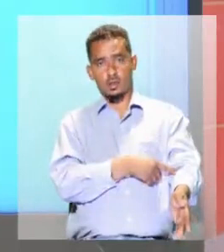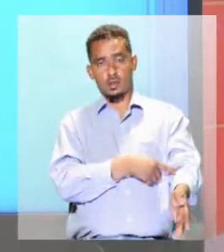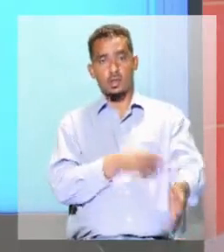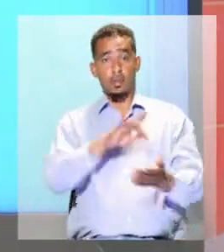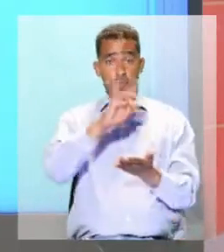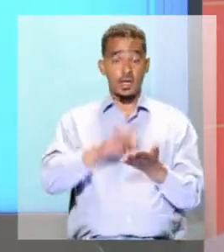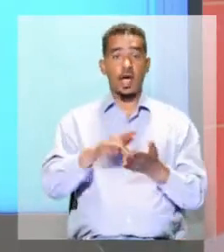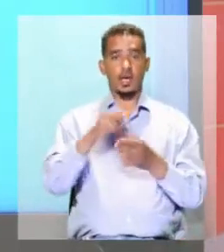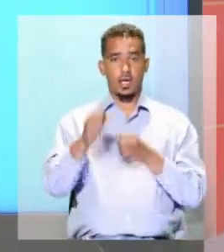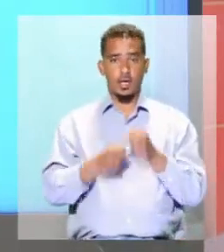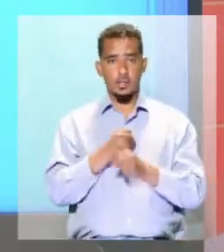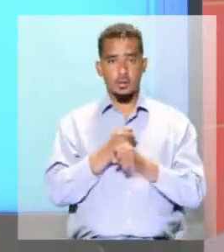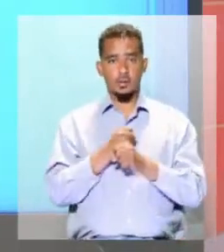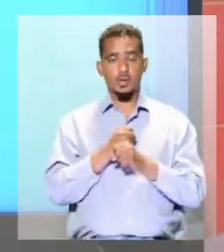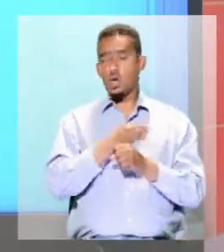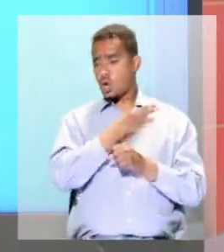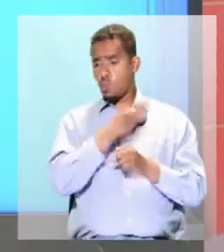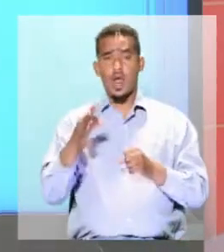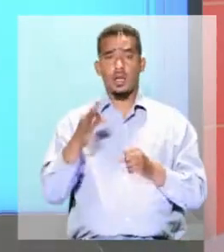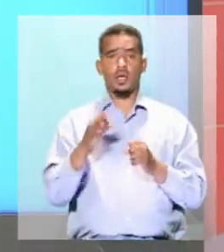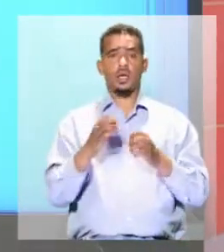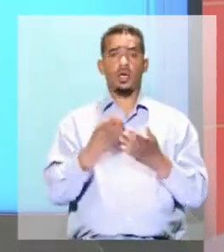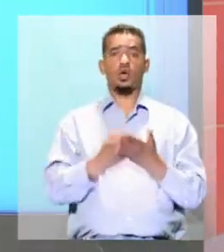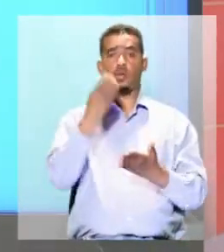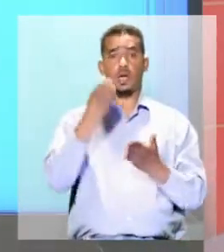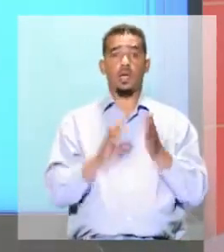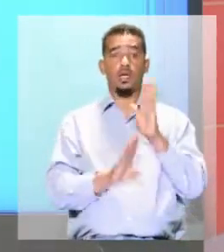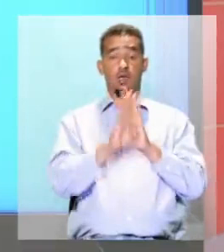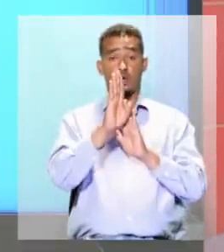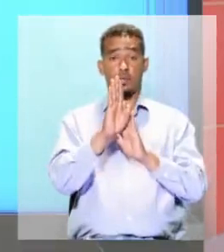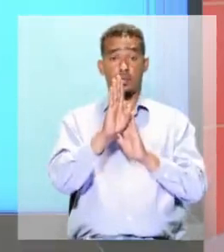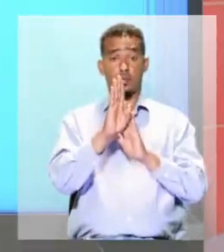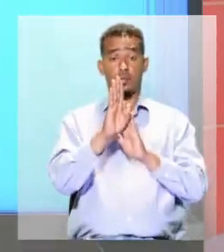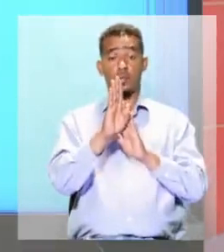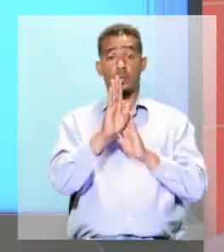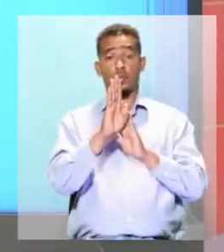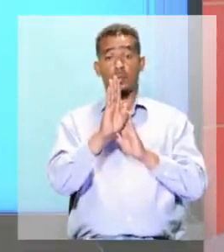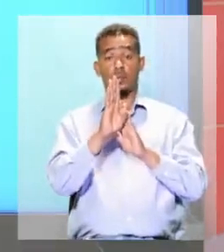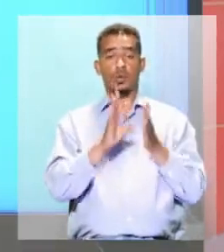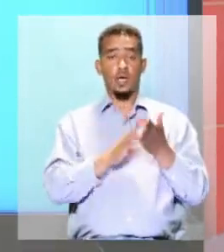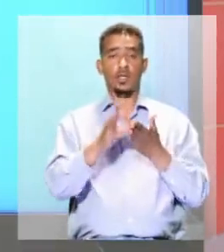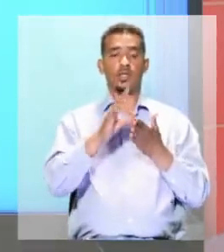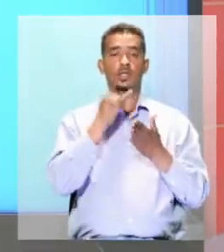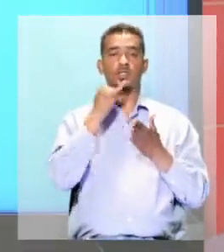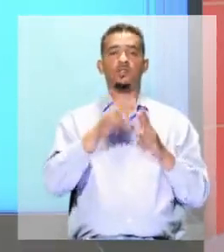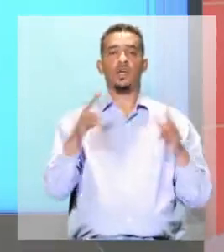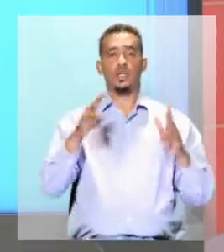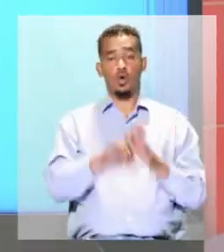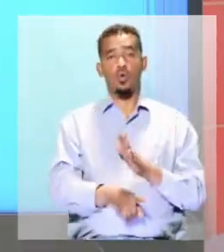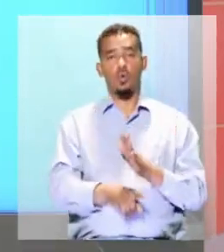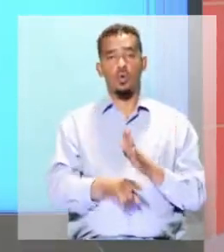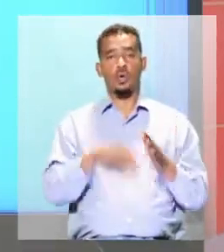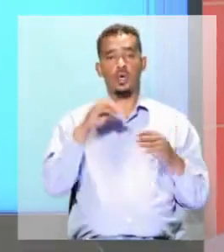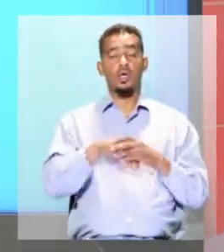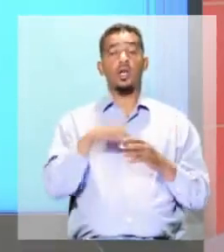median age, it shows well economically developed, and fertility rate and growth rate also very low. So in